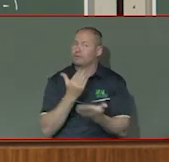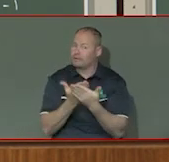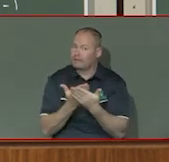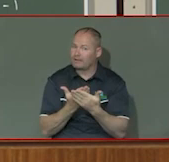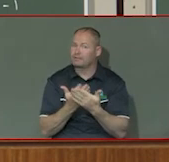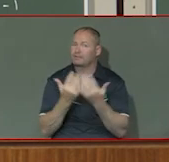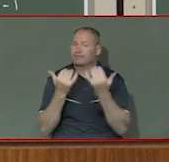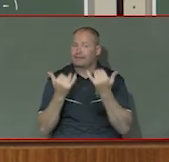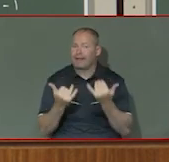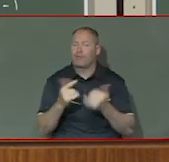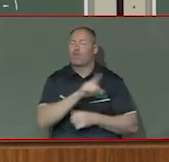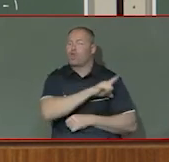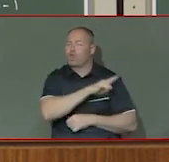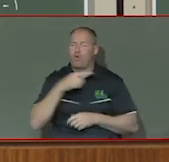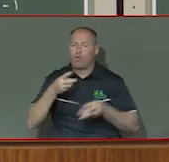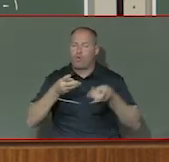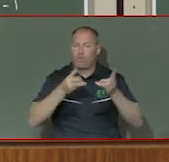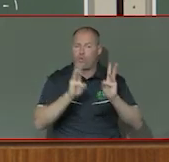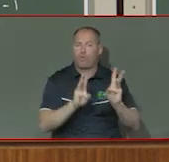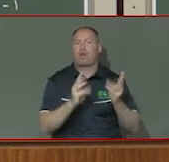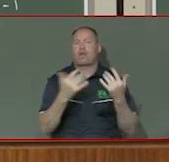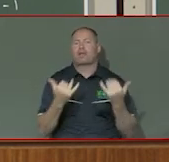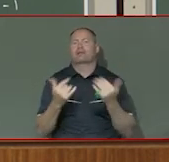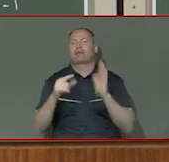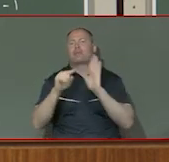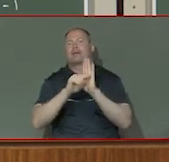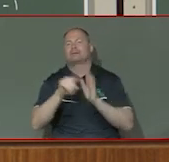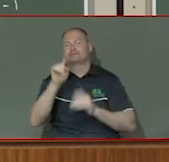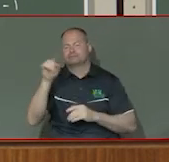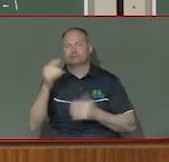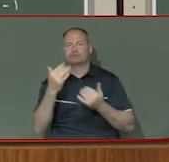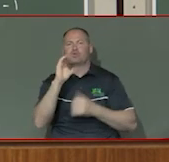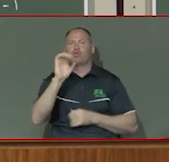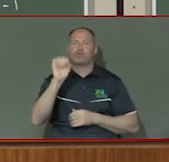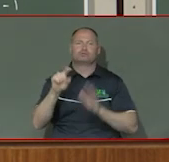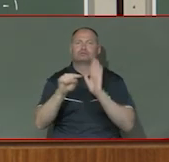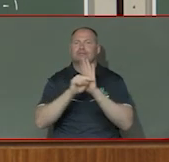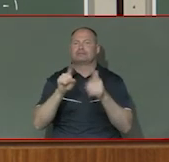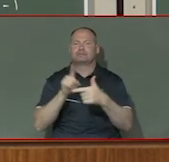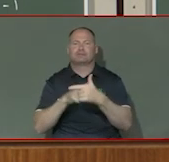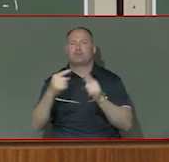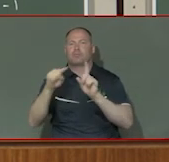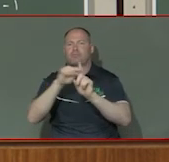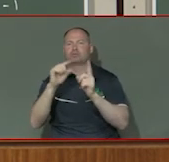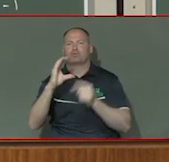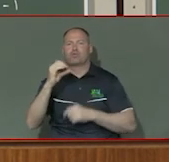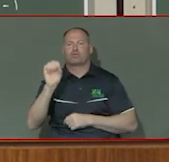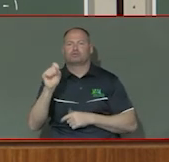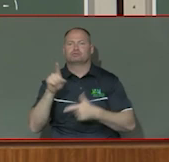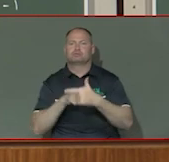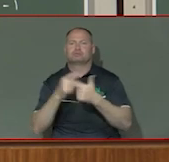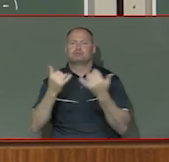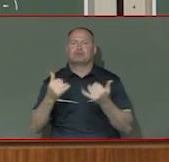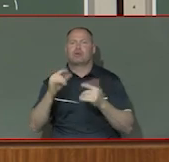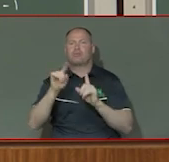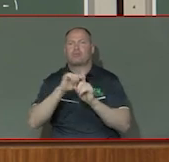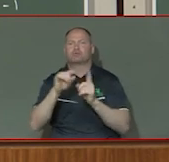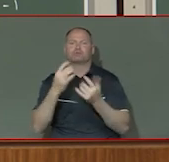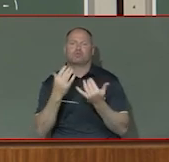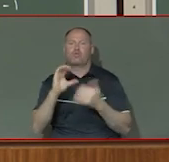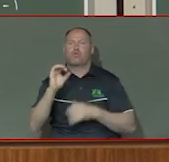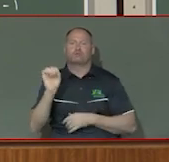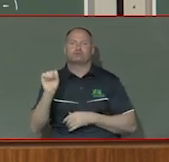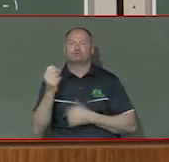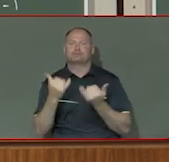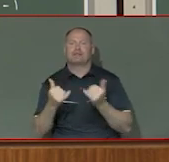cos of negative bracket 180 degrees minus theta. And the cos of a negative angle is positive the cos of the angle, so it's positive the cos of 180 degrees